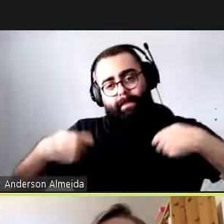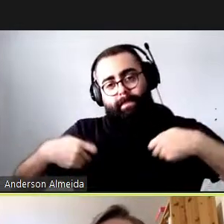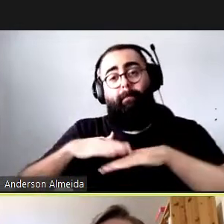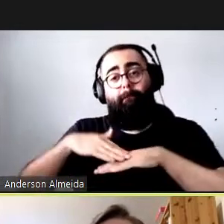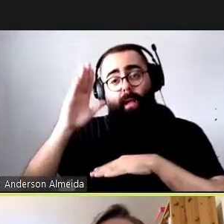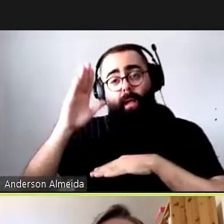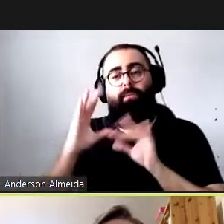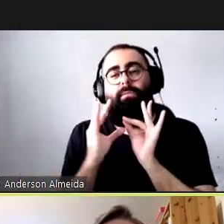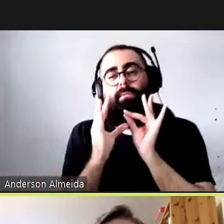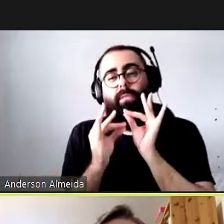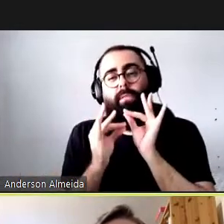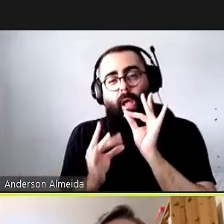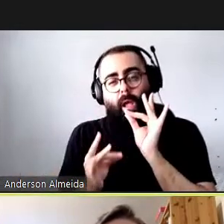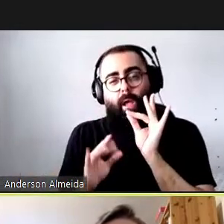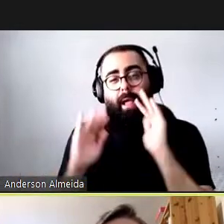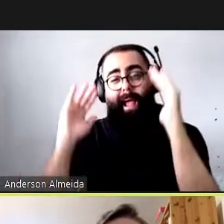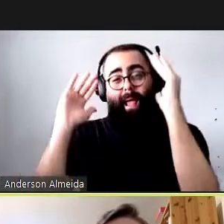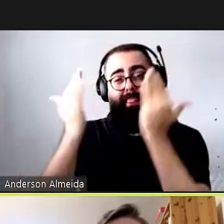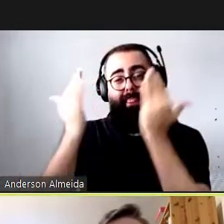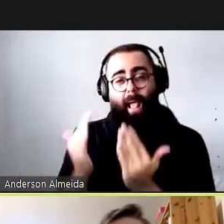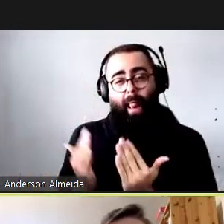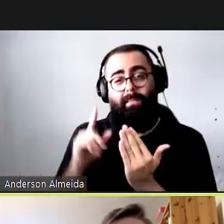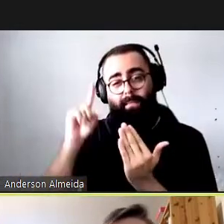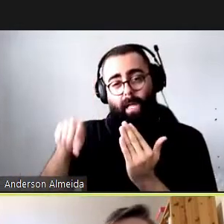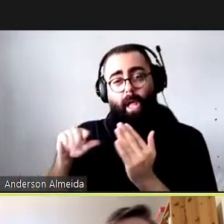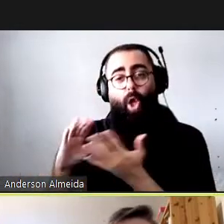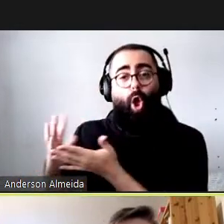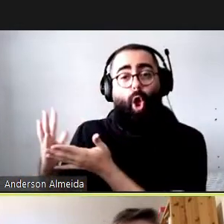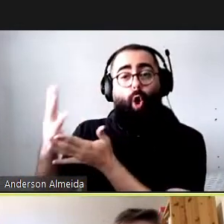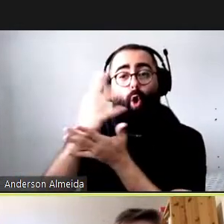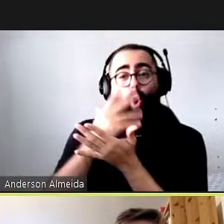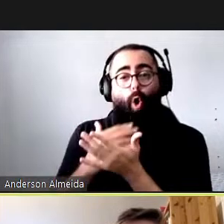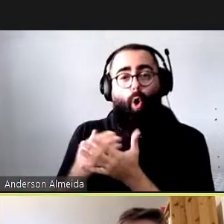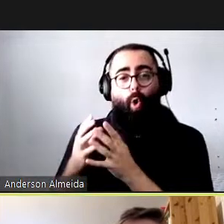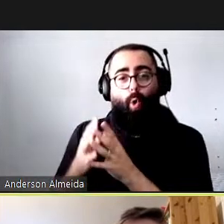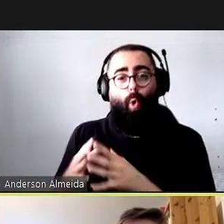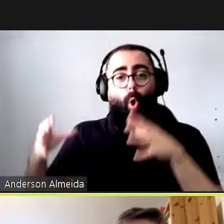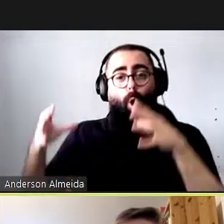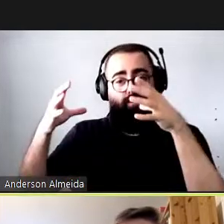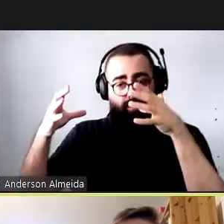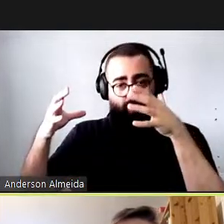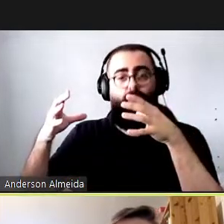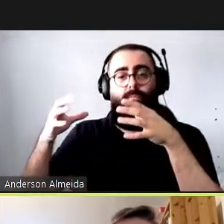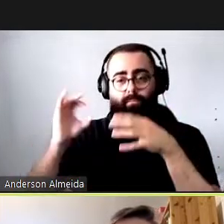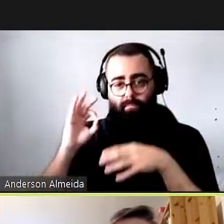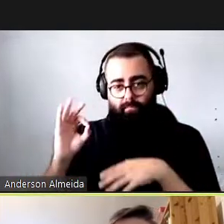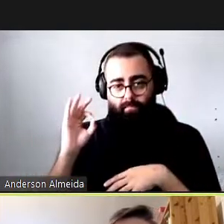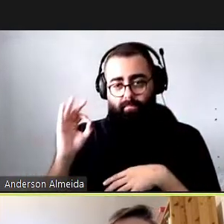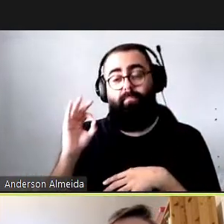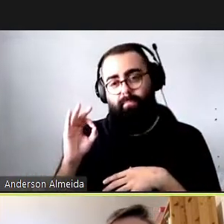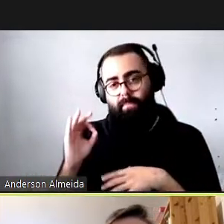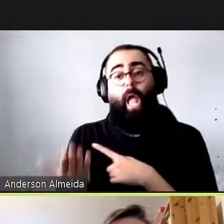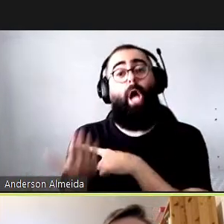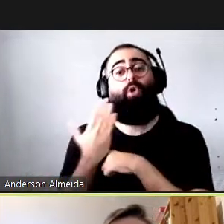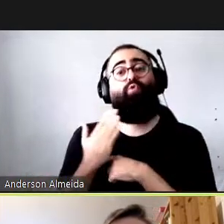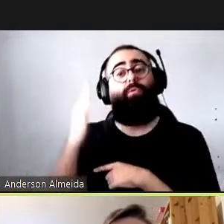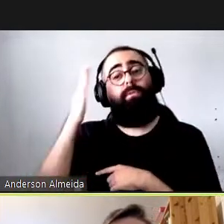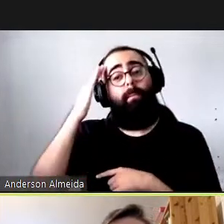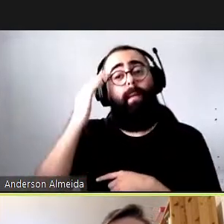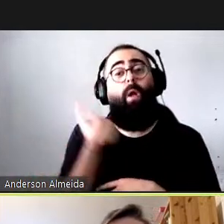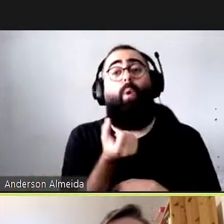of corpus data. I think it's one way to help with our numbers problem in terms